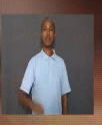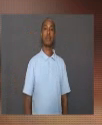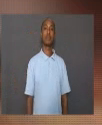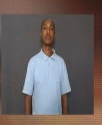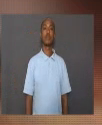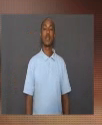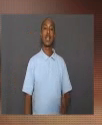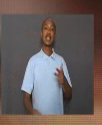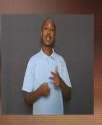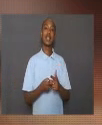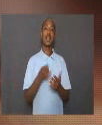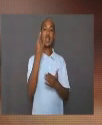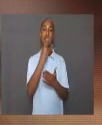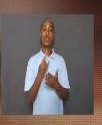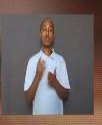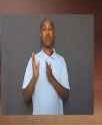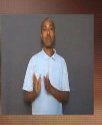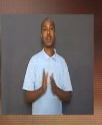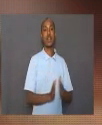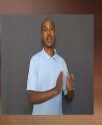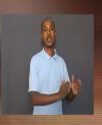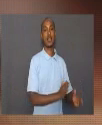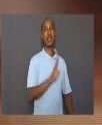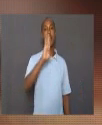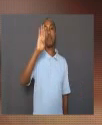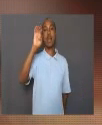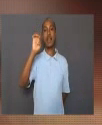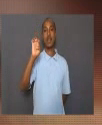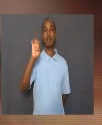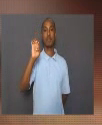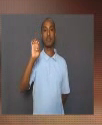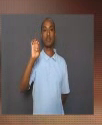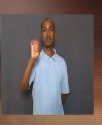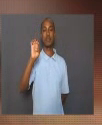The third list should be ordered as beryllium,